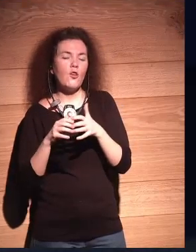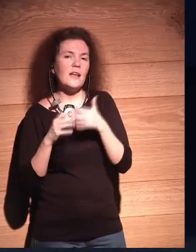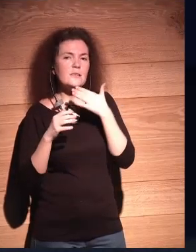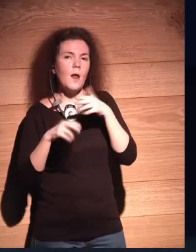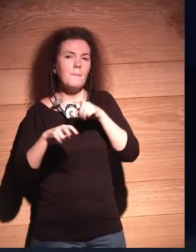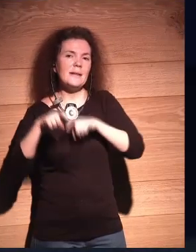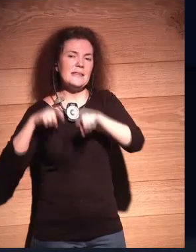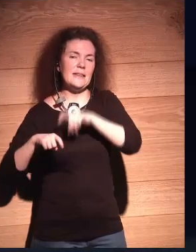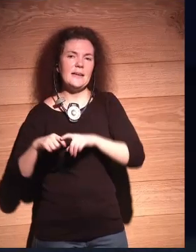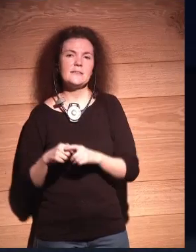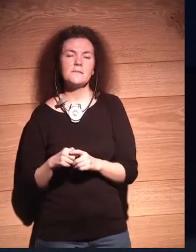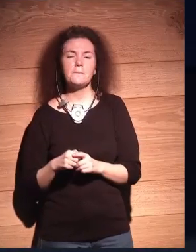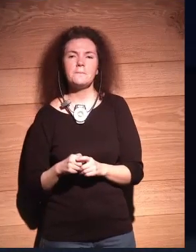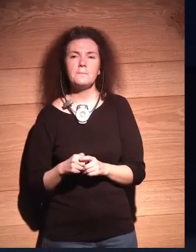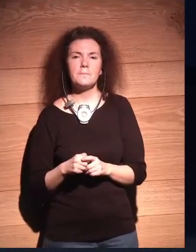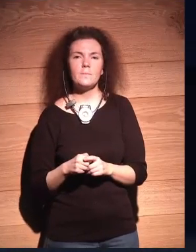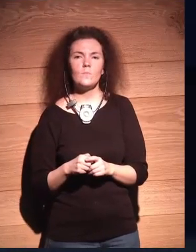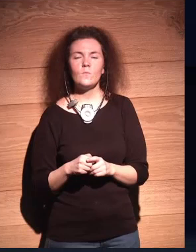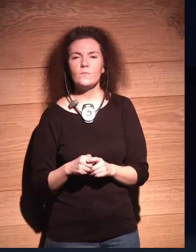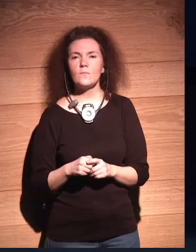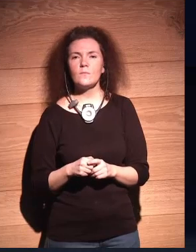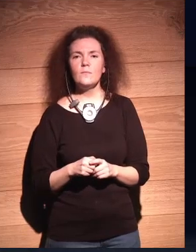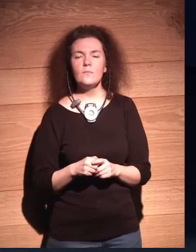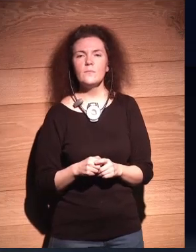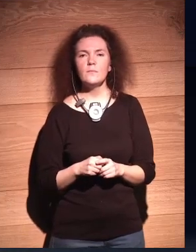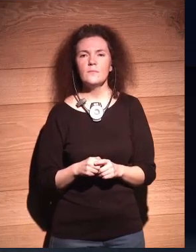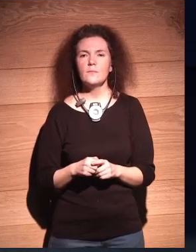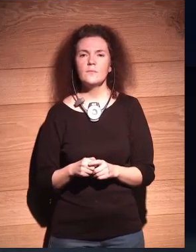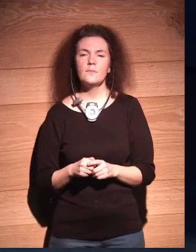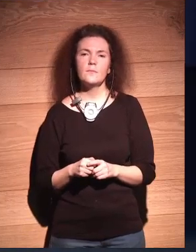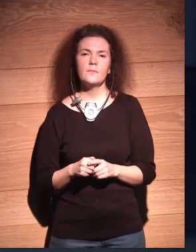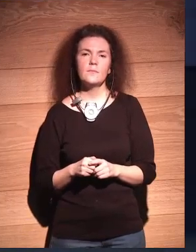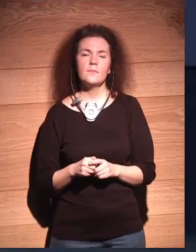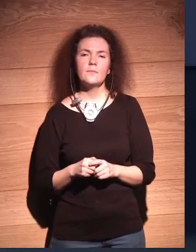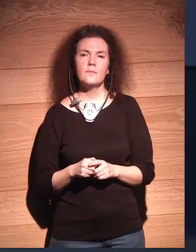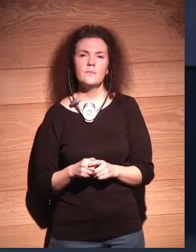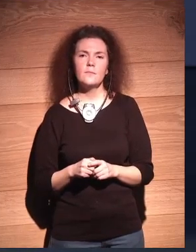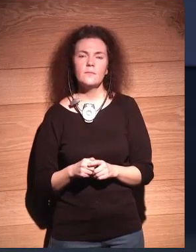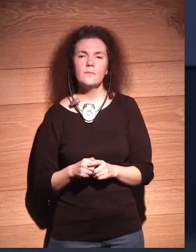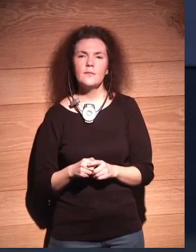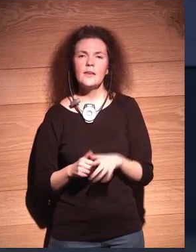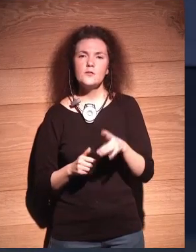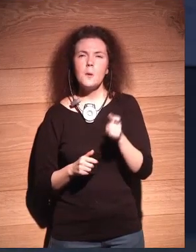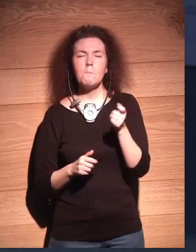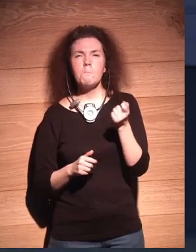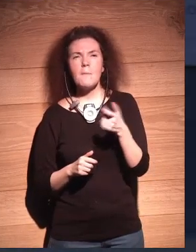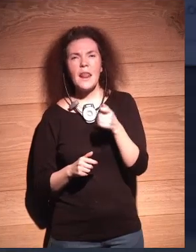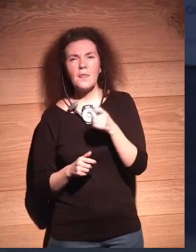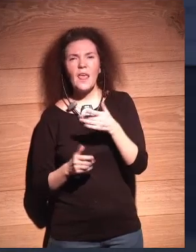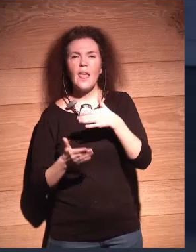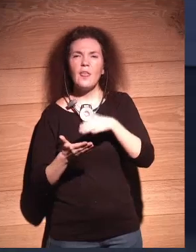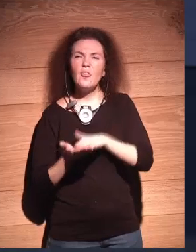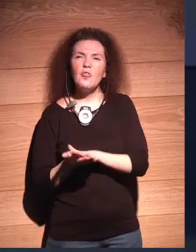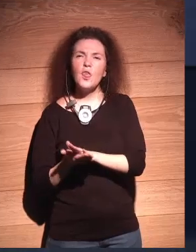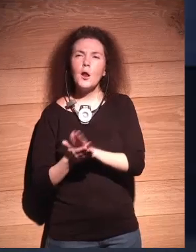be scrubbed back and forth. So again, it was almost a scrubbing, almost editing sort of motion. Many of